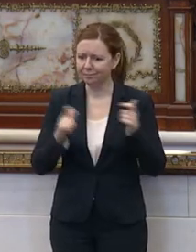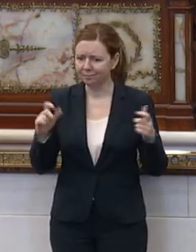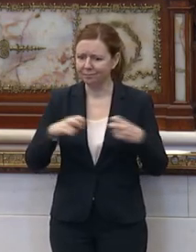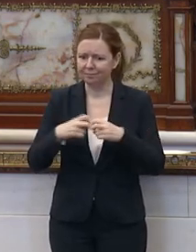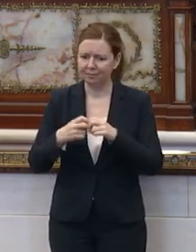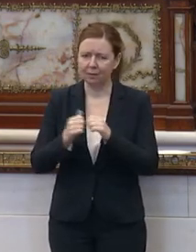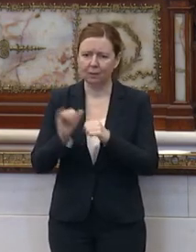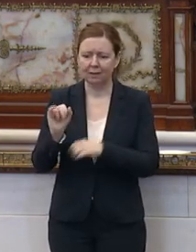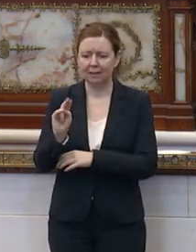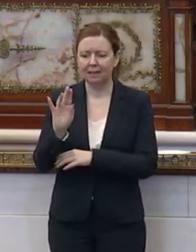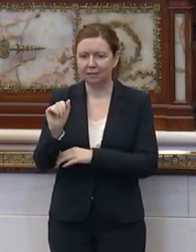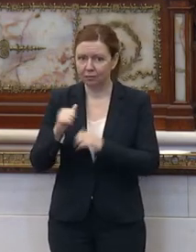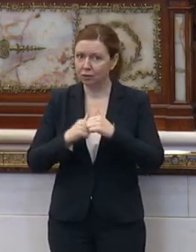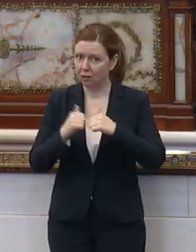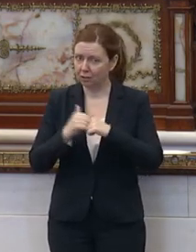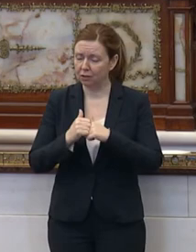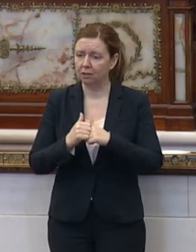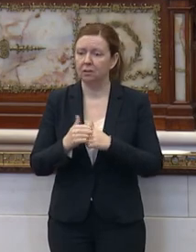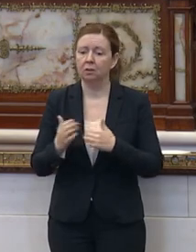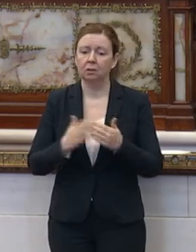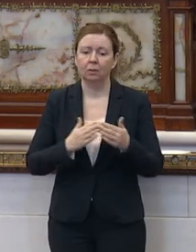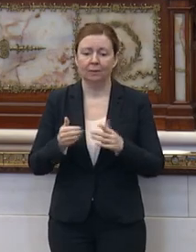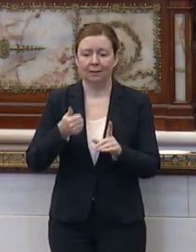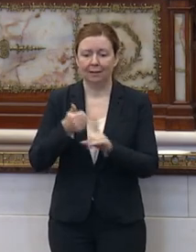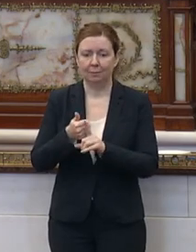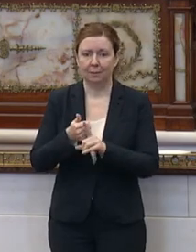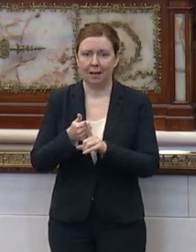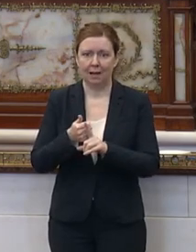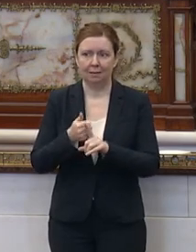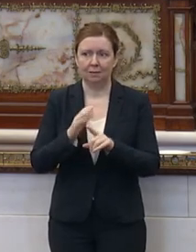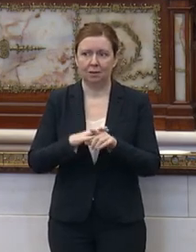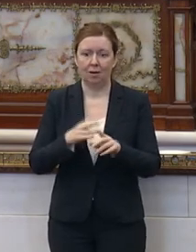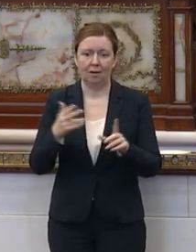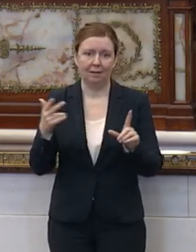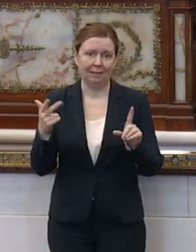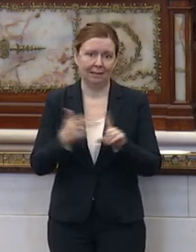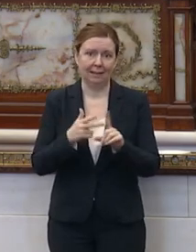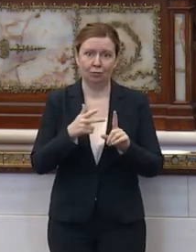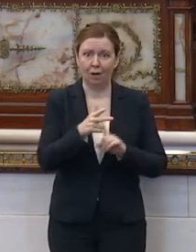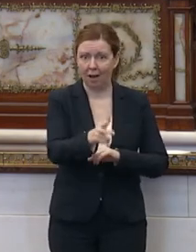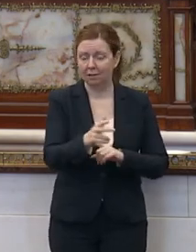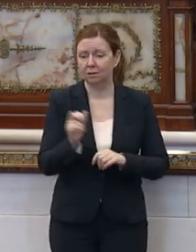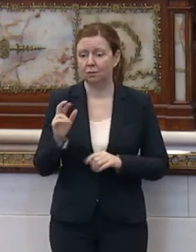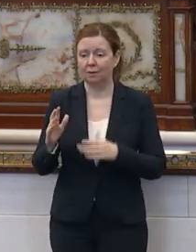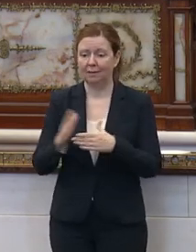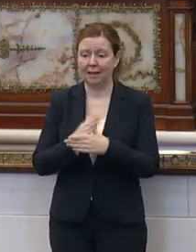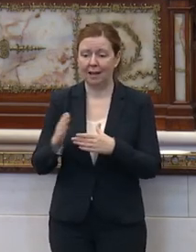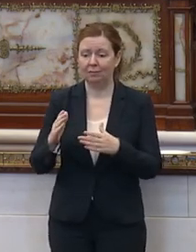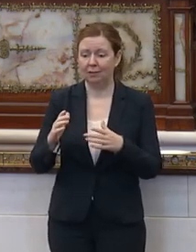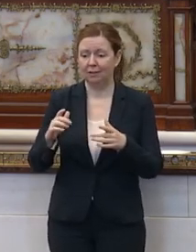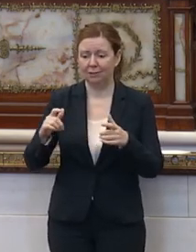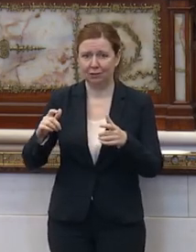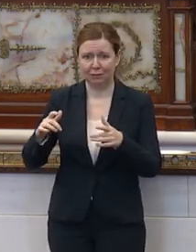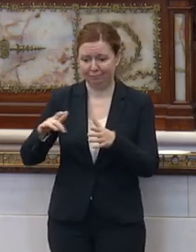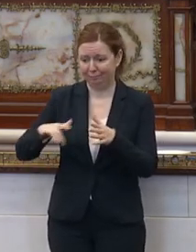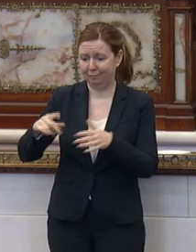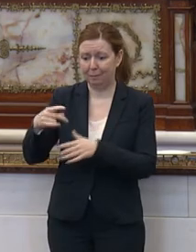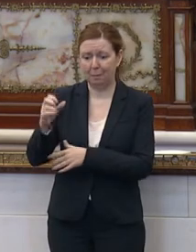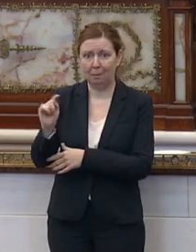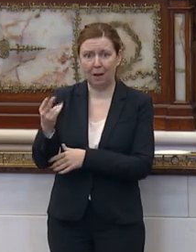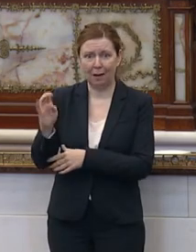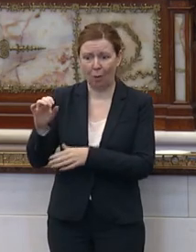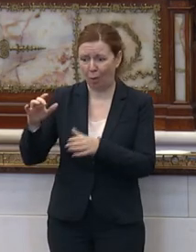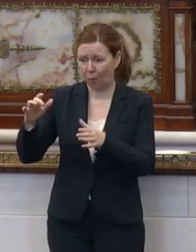issues with infrastructure, whether it's the impact that it has on hit and runs or the average everyday pothole issues that we